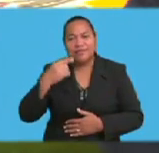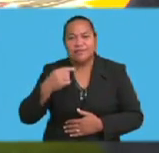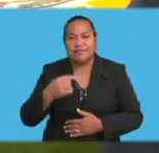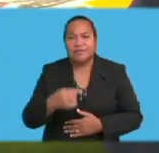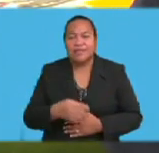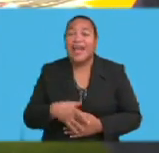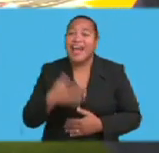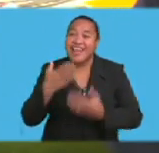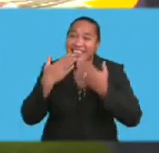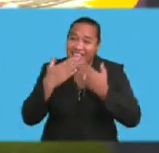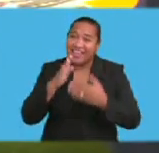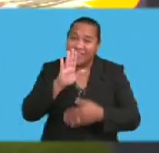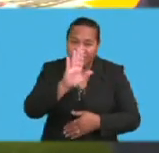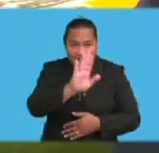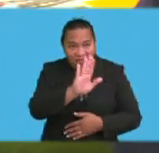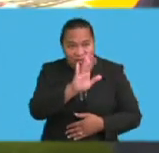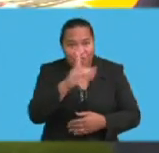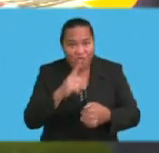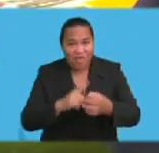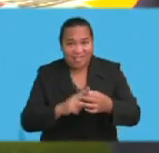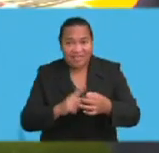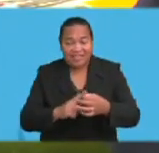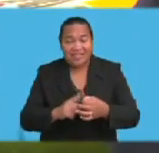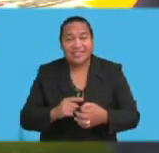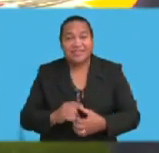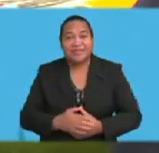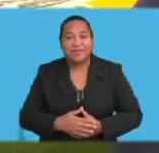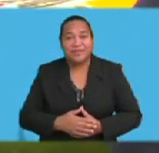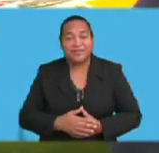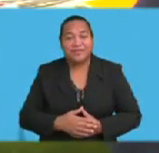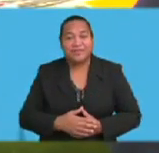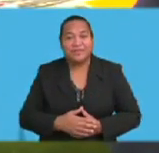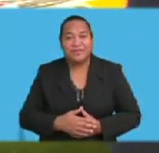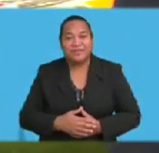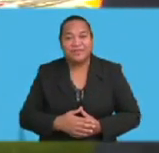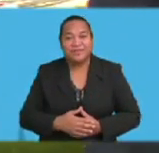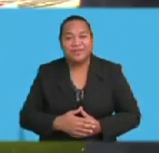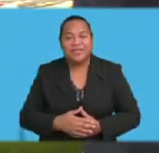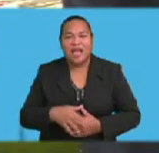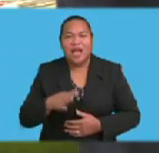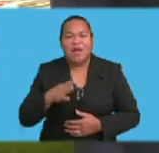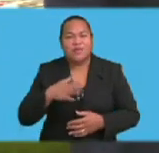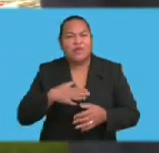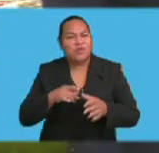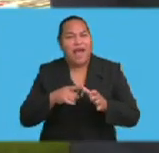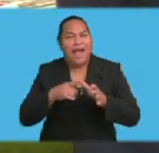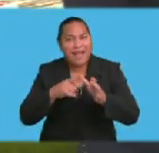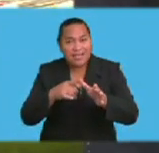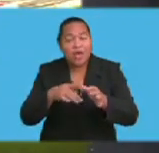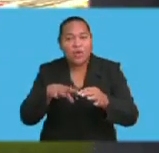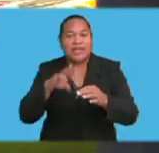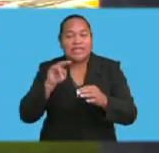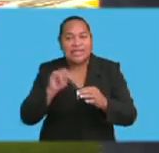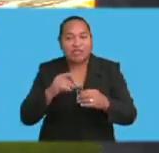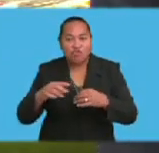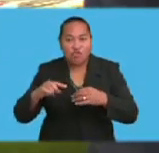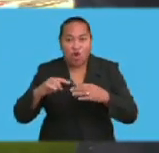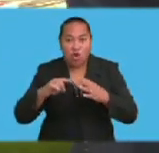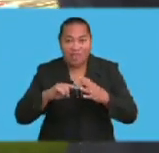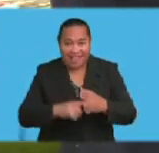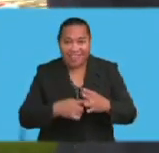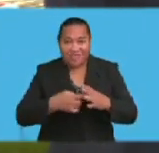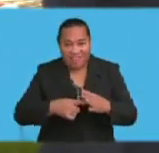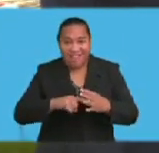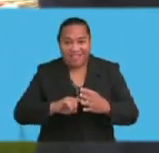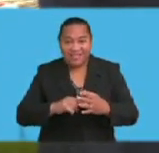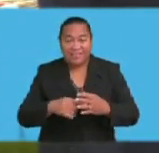thank the honourable member for this question. And Madam Speaker, to answer the question, obviously we need to contextualise what's actually happened